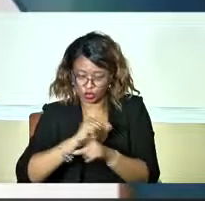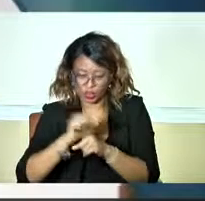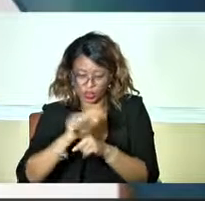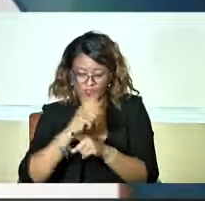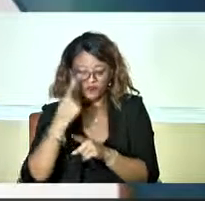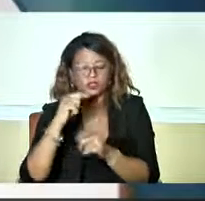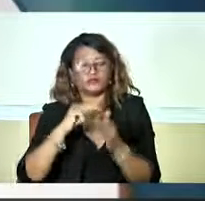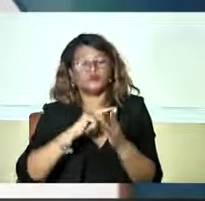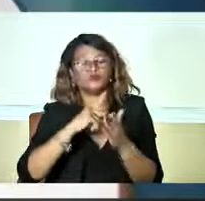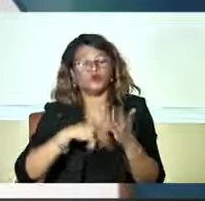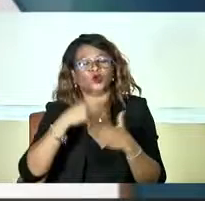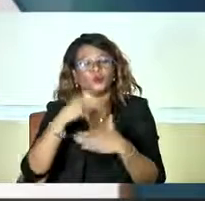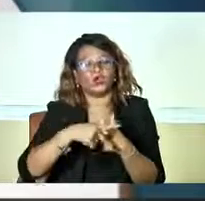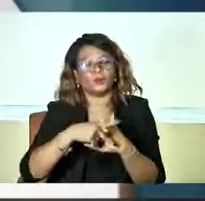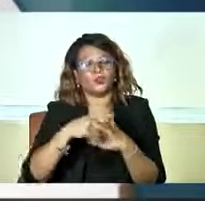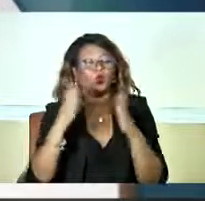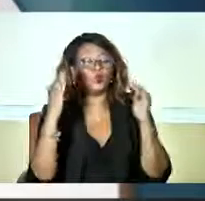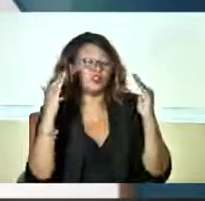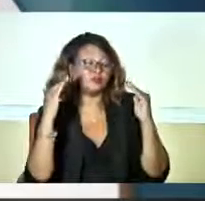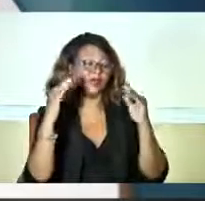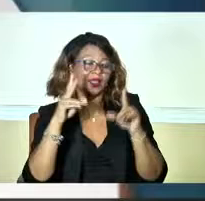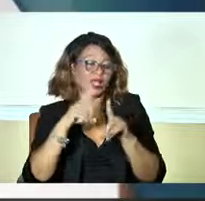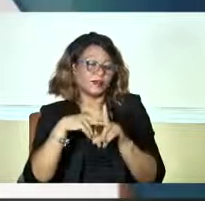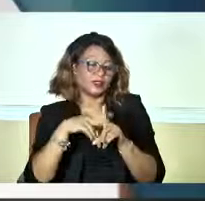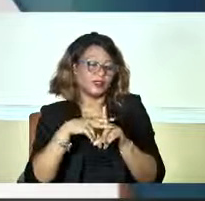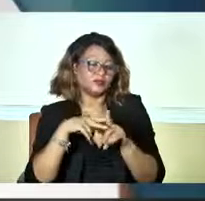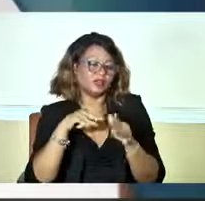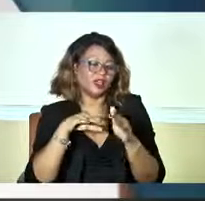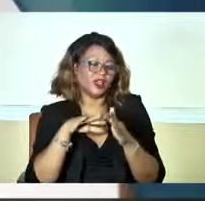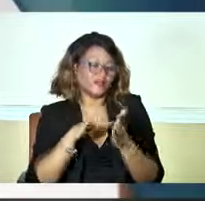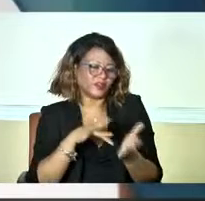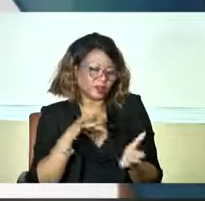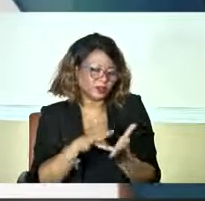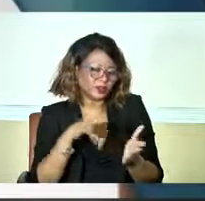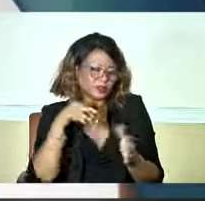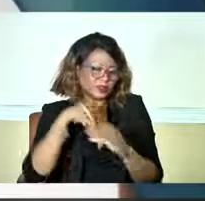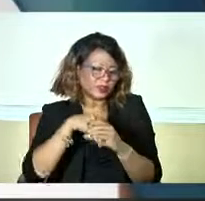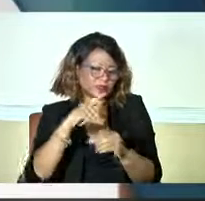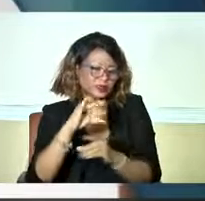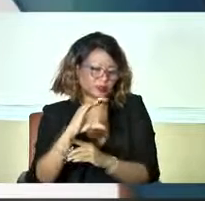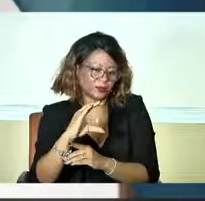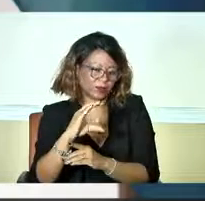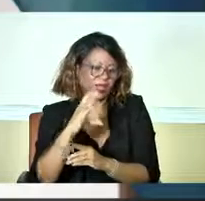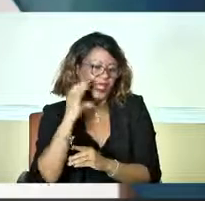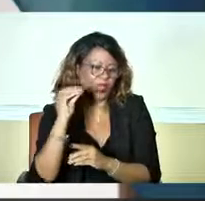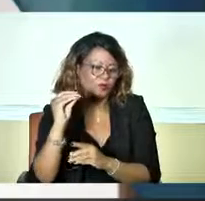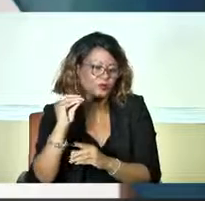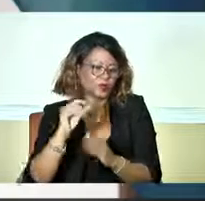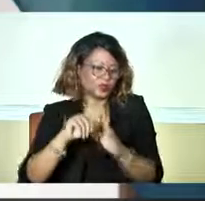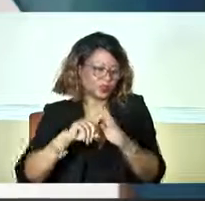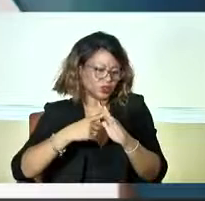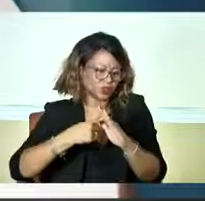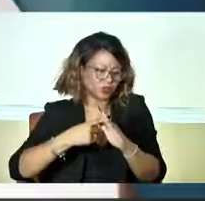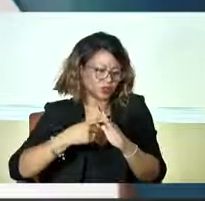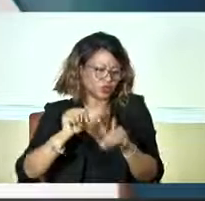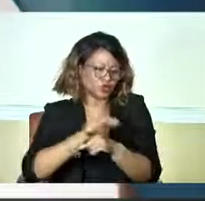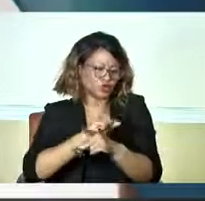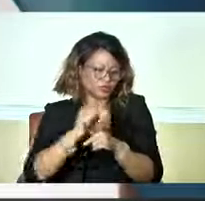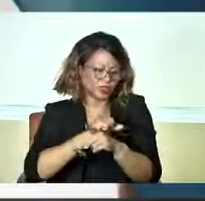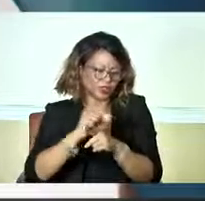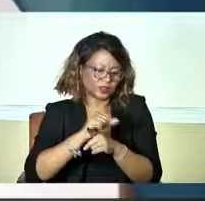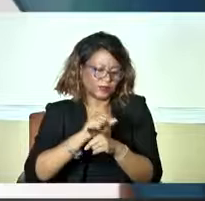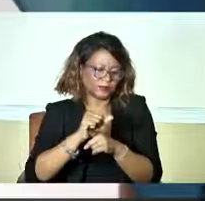program. We expect applications to be available in December and we will launch the training